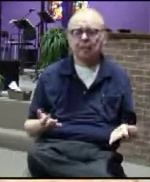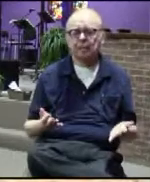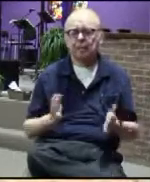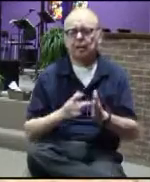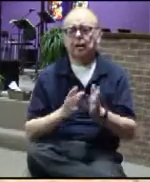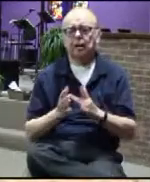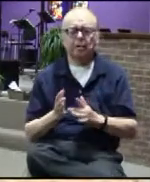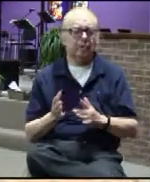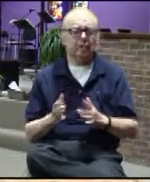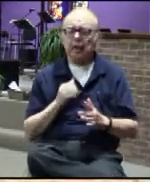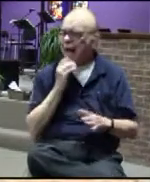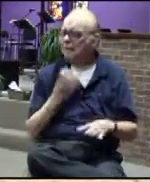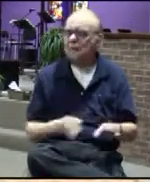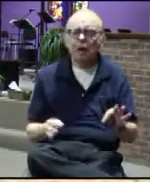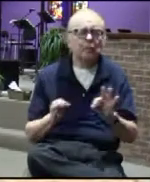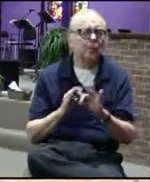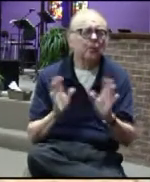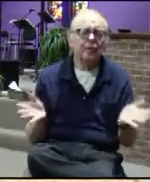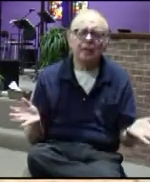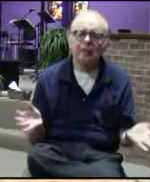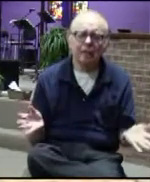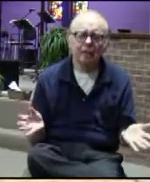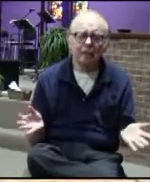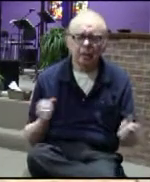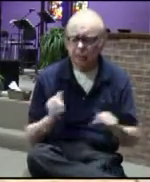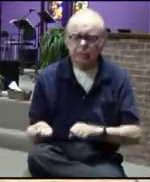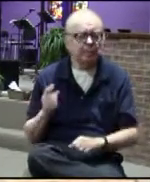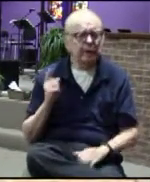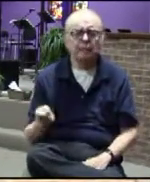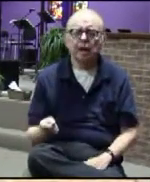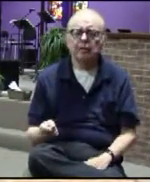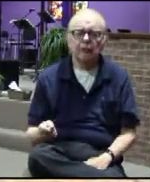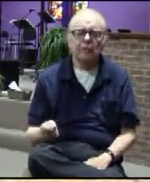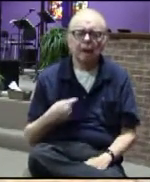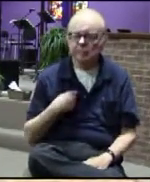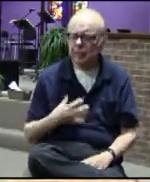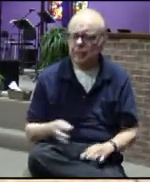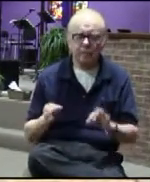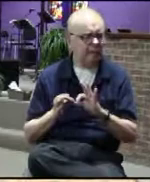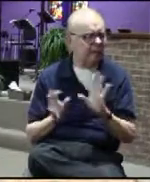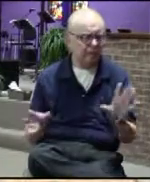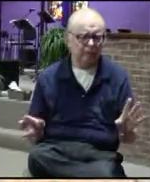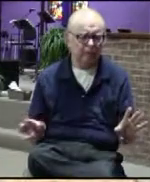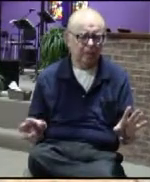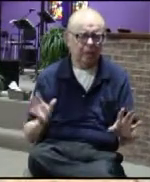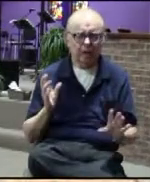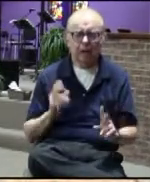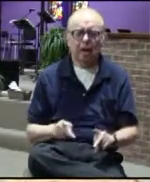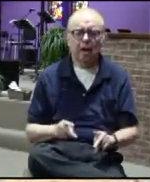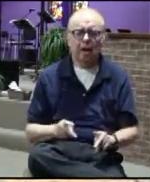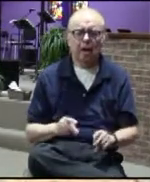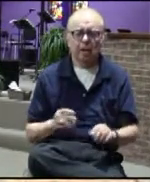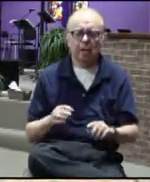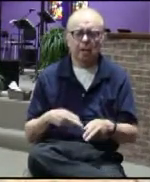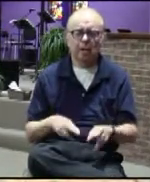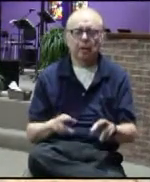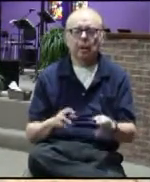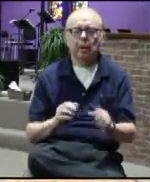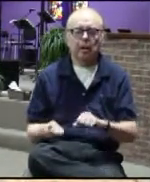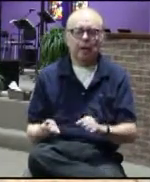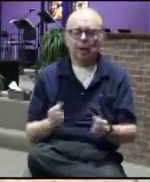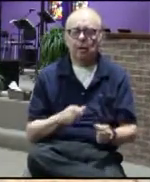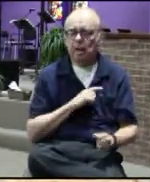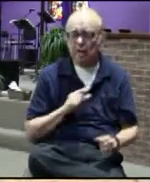Jesus. I'm not worthy. To baptize you. If anybody should be in this river baptizing.